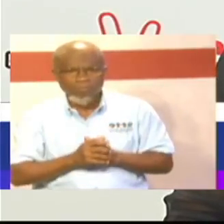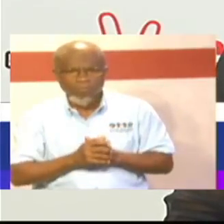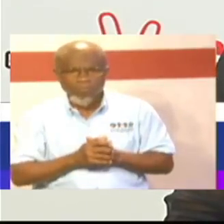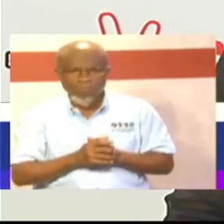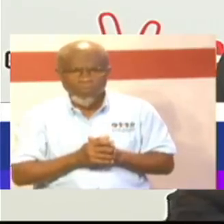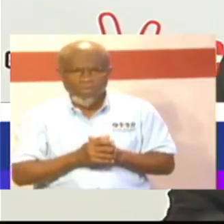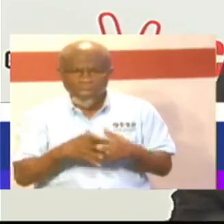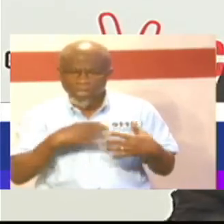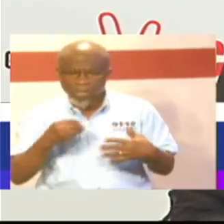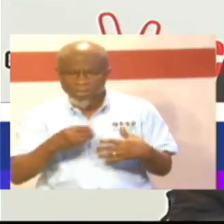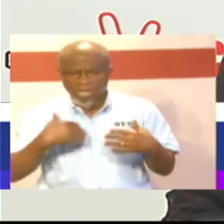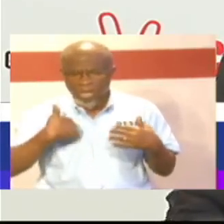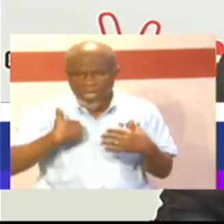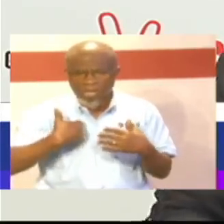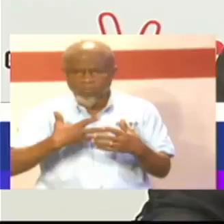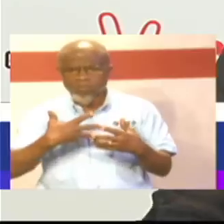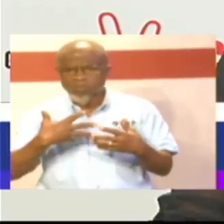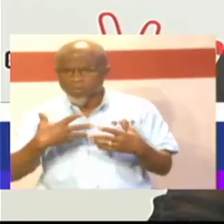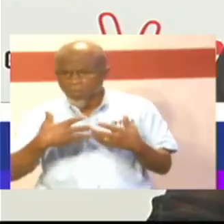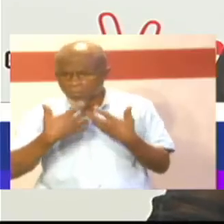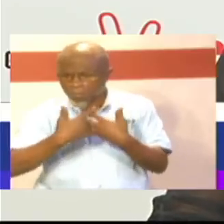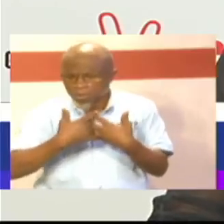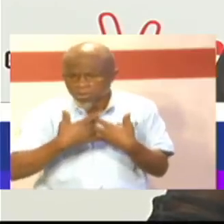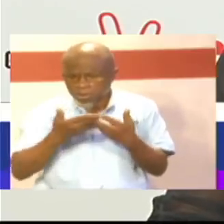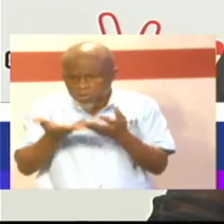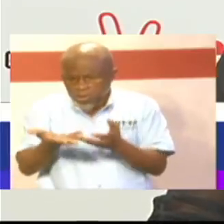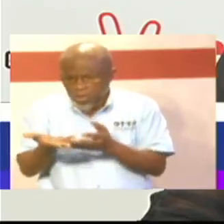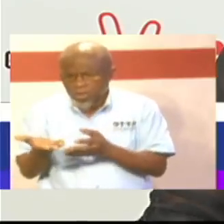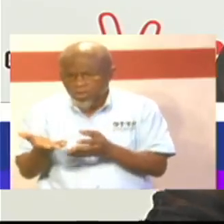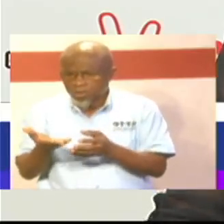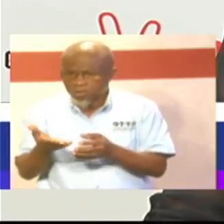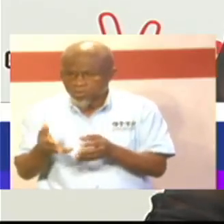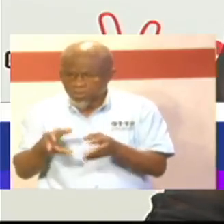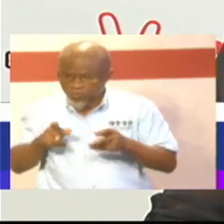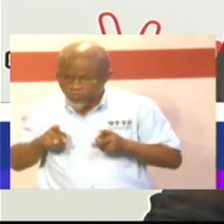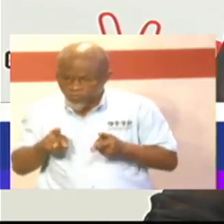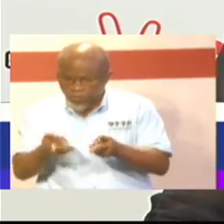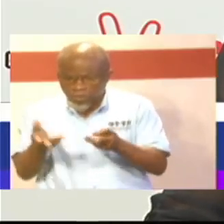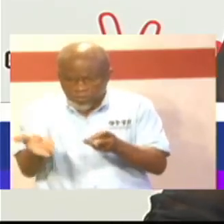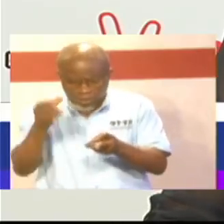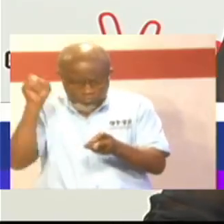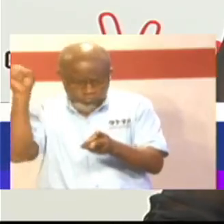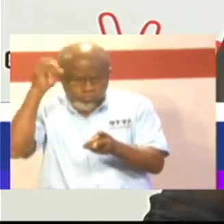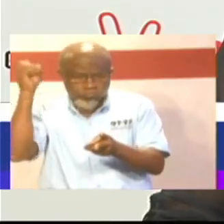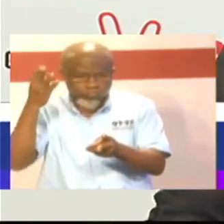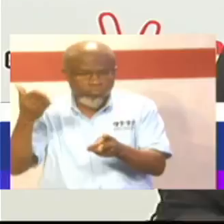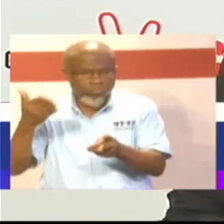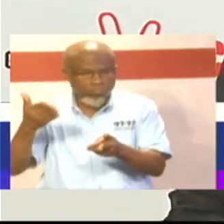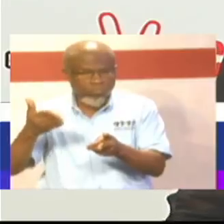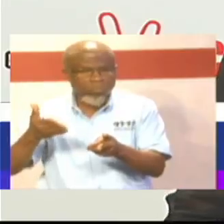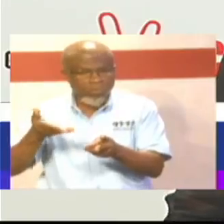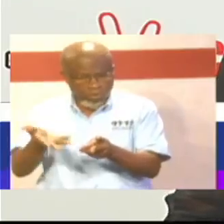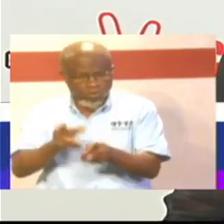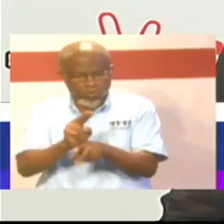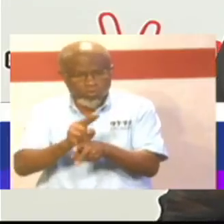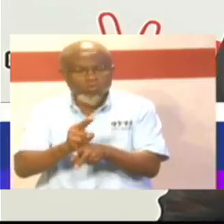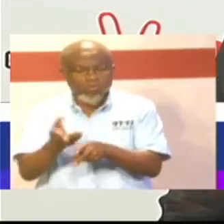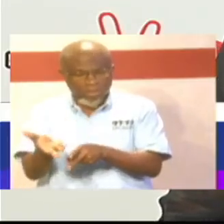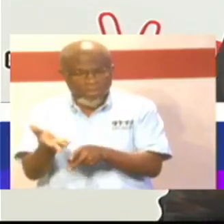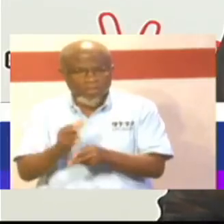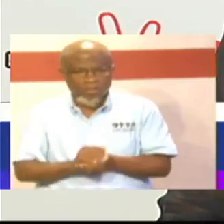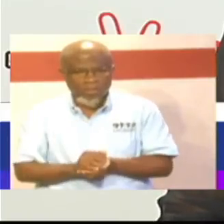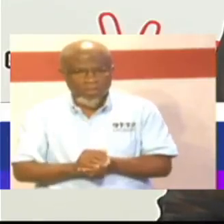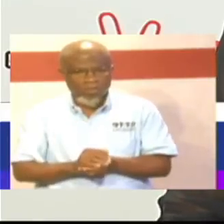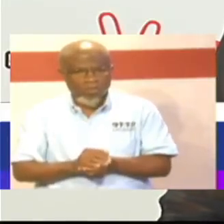transport persons who may require immediate intubation or ventilation and transport to the hospitals. We are doing all in